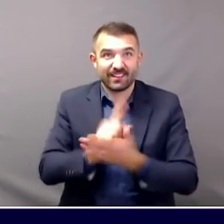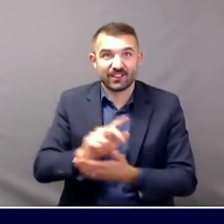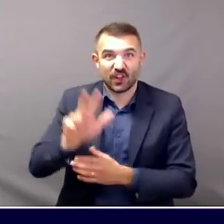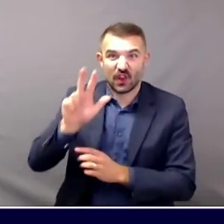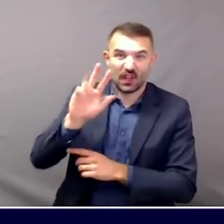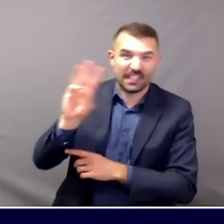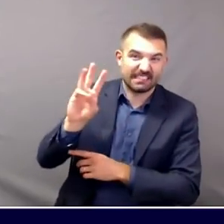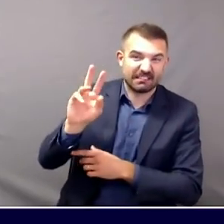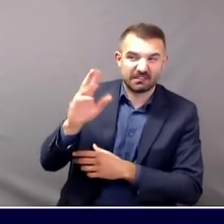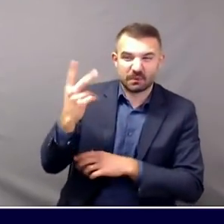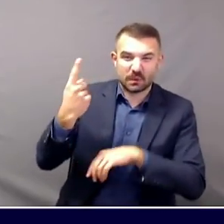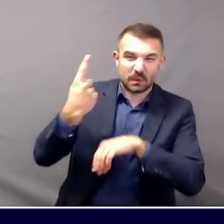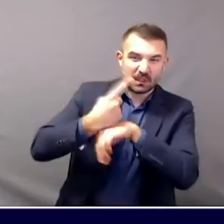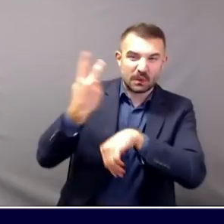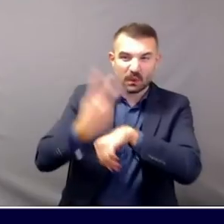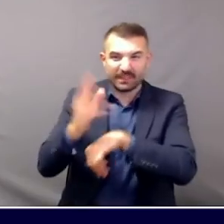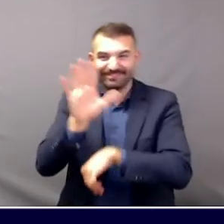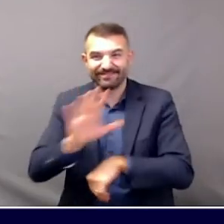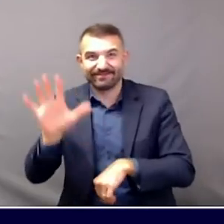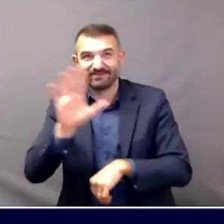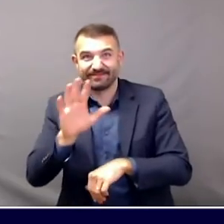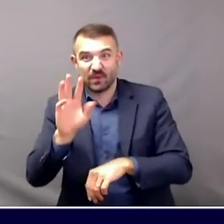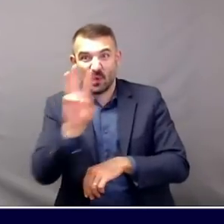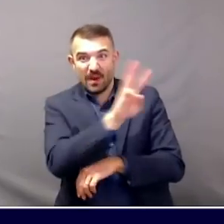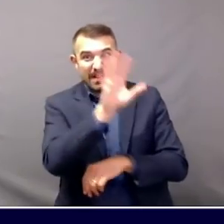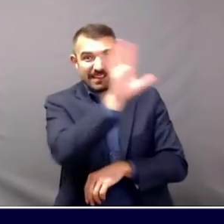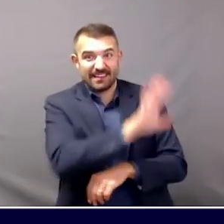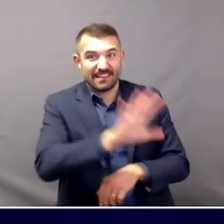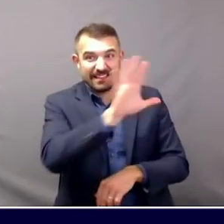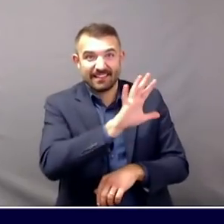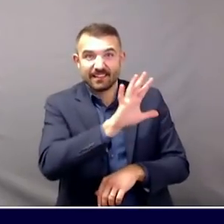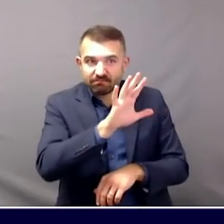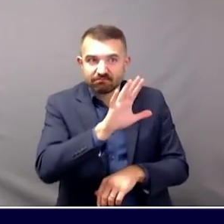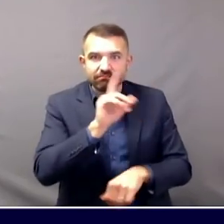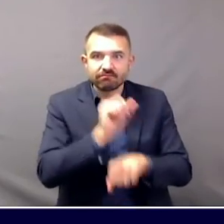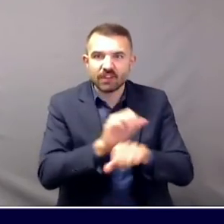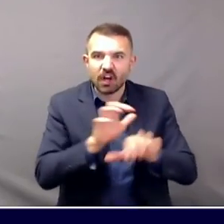in a part of the state where there were previously few.